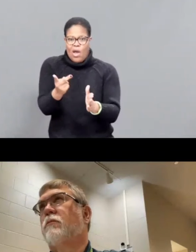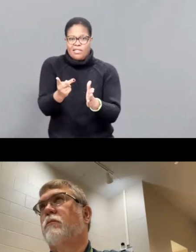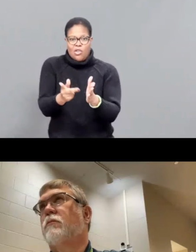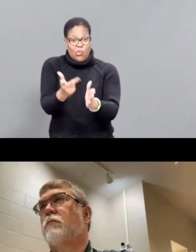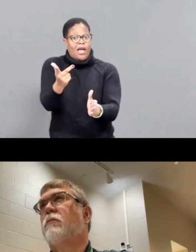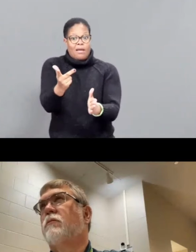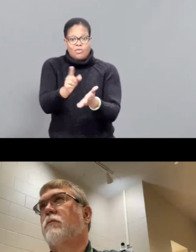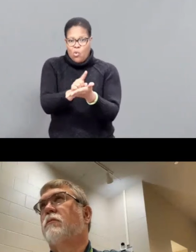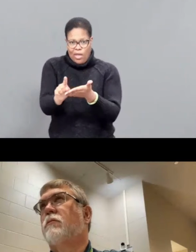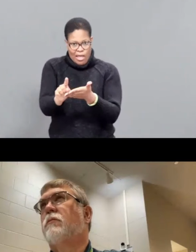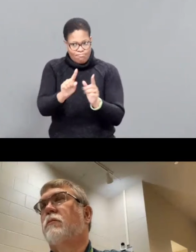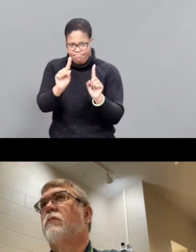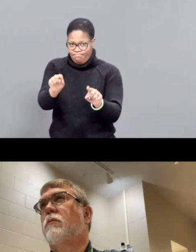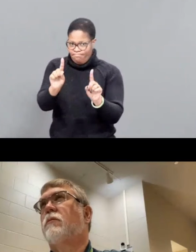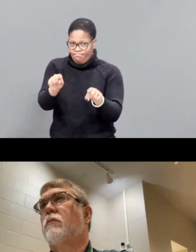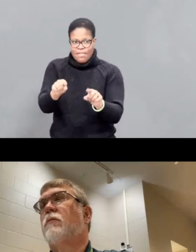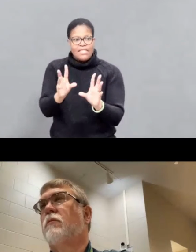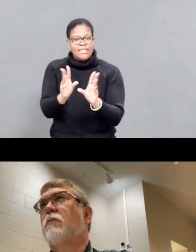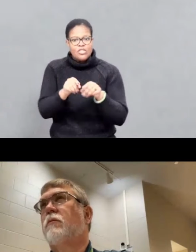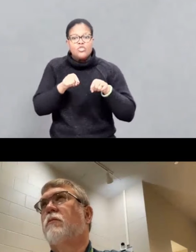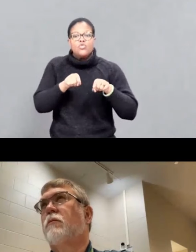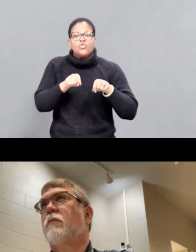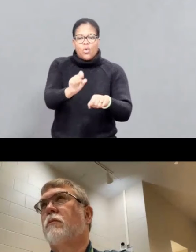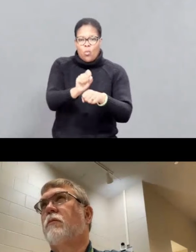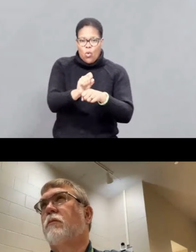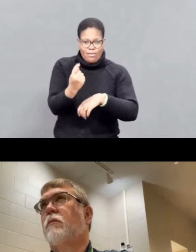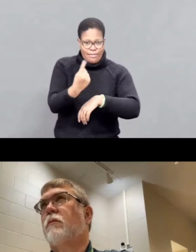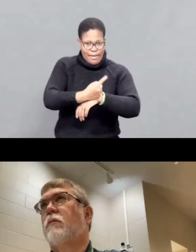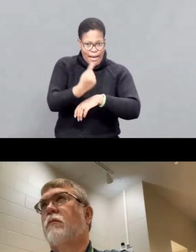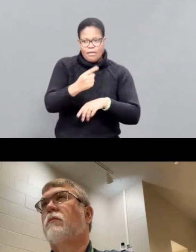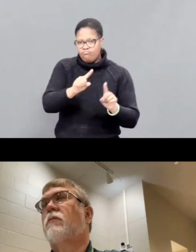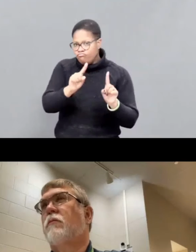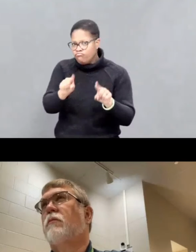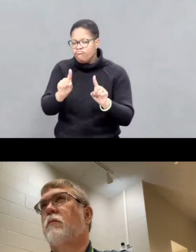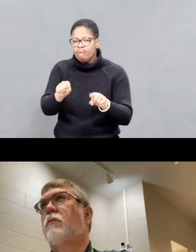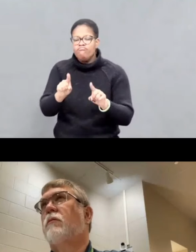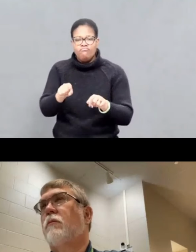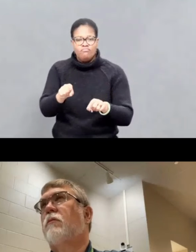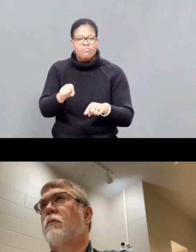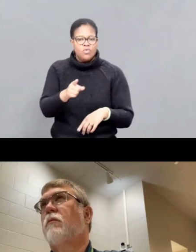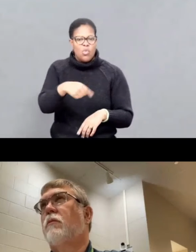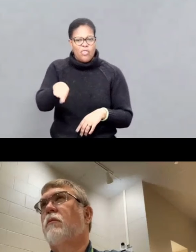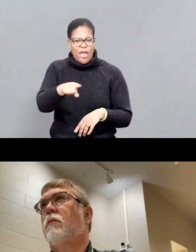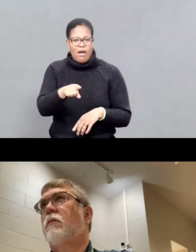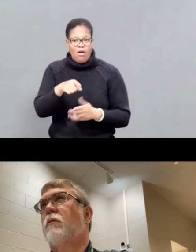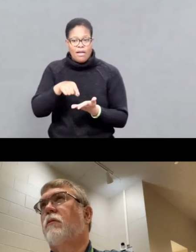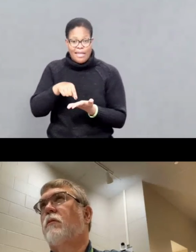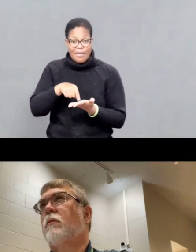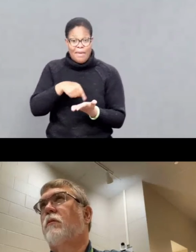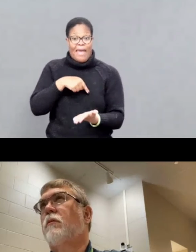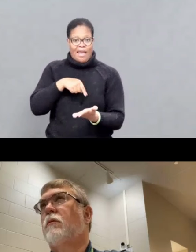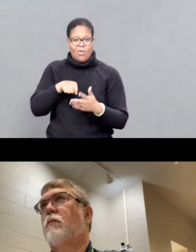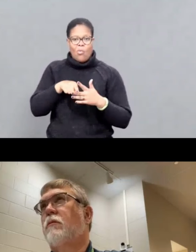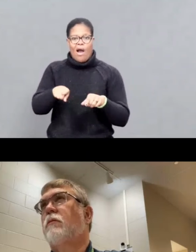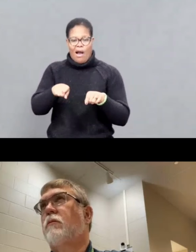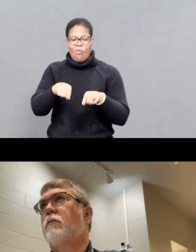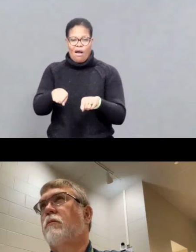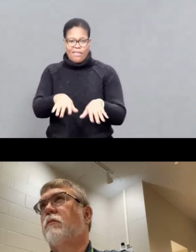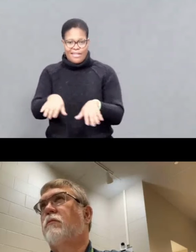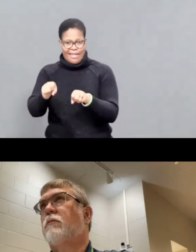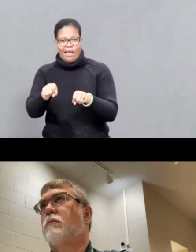week sessions during their work day. So they're getting paid while they take their